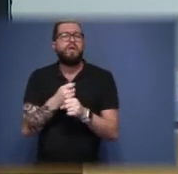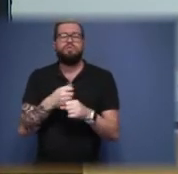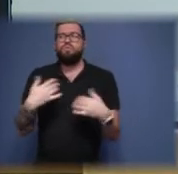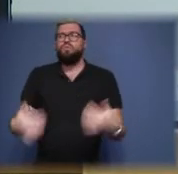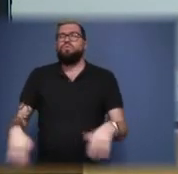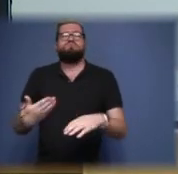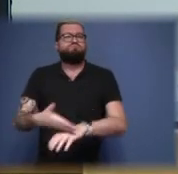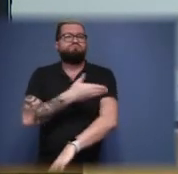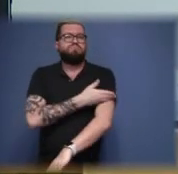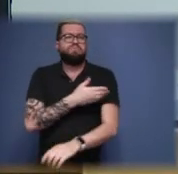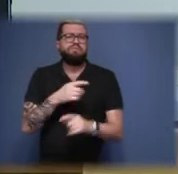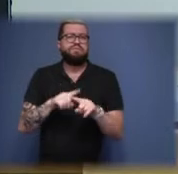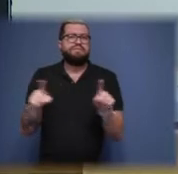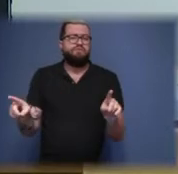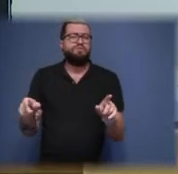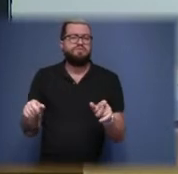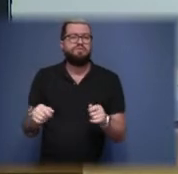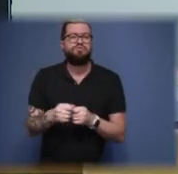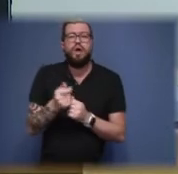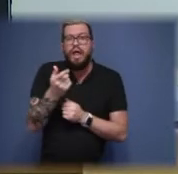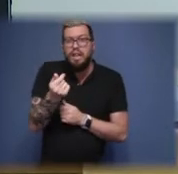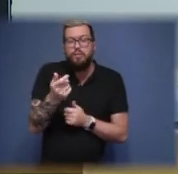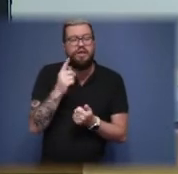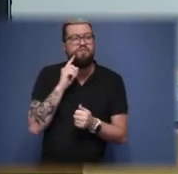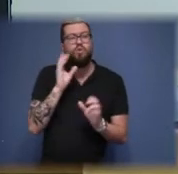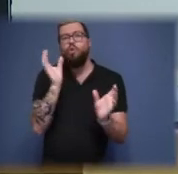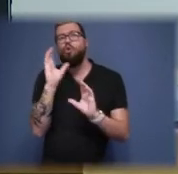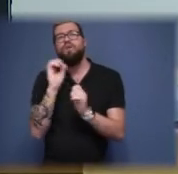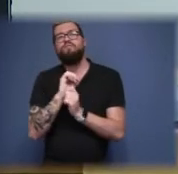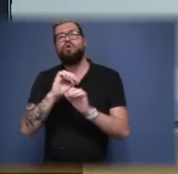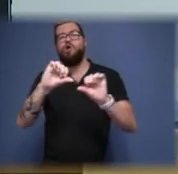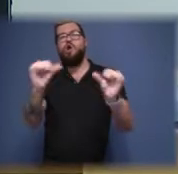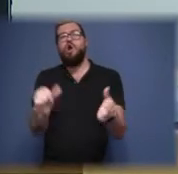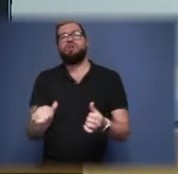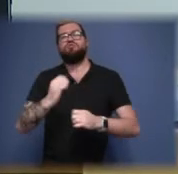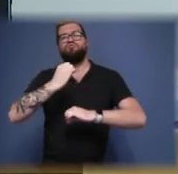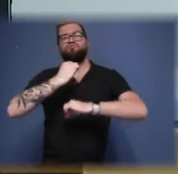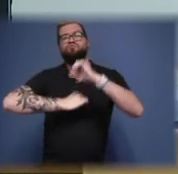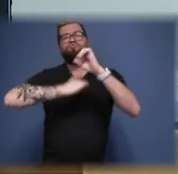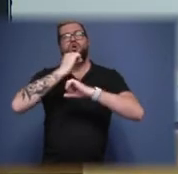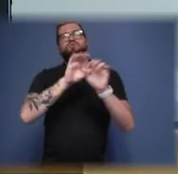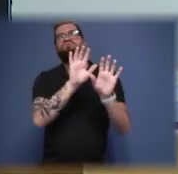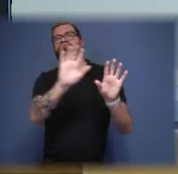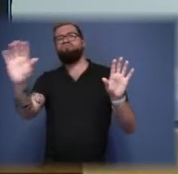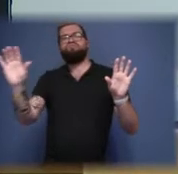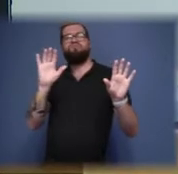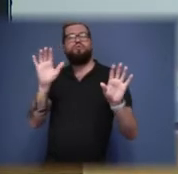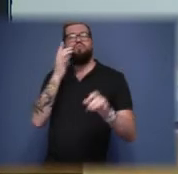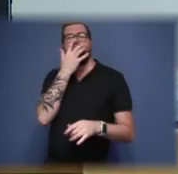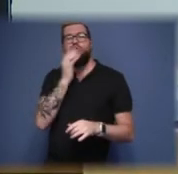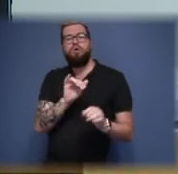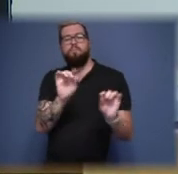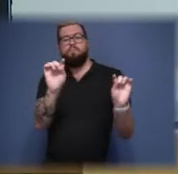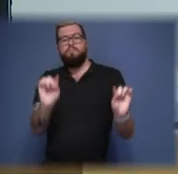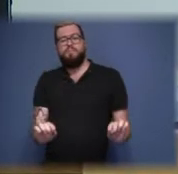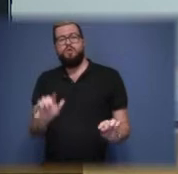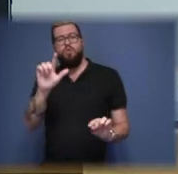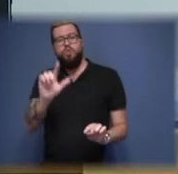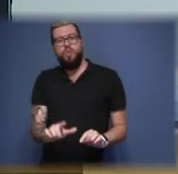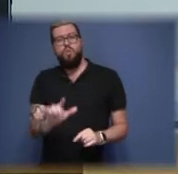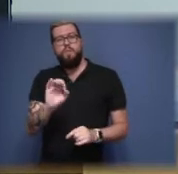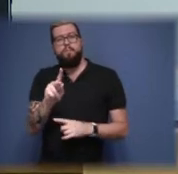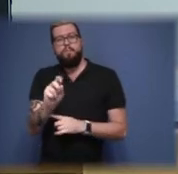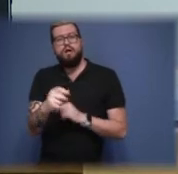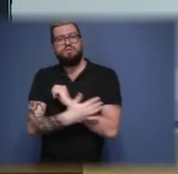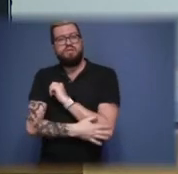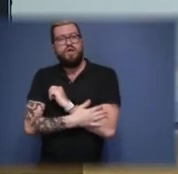difference. Just a little bit, if you're looking sort of architecturally speaking, we think about Lower Bucks County, we think about the growth of